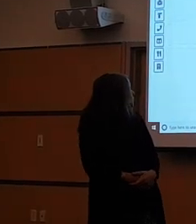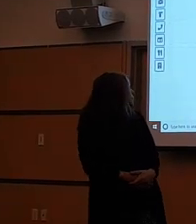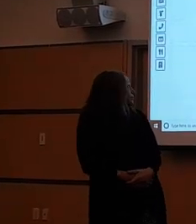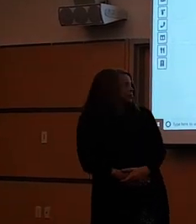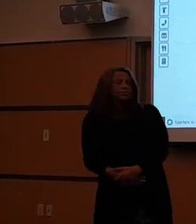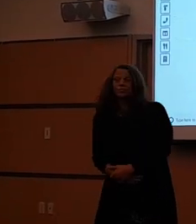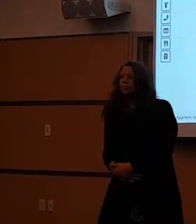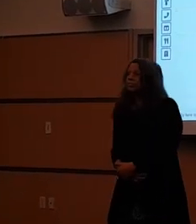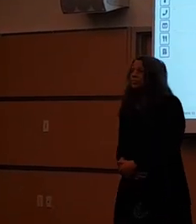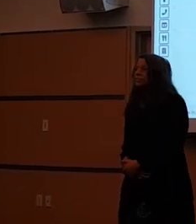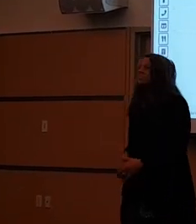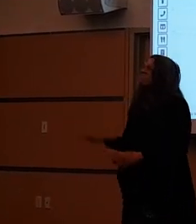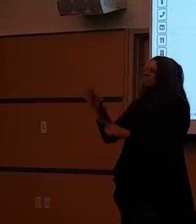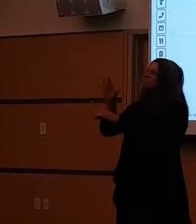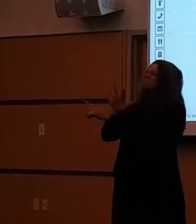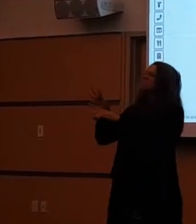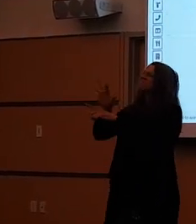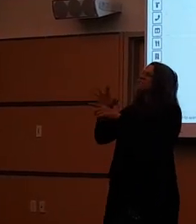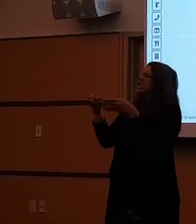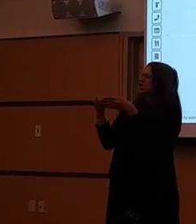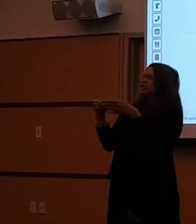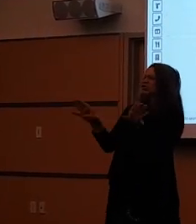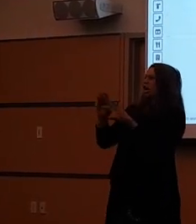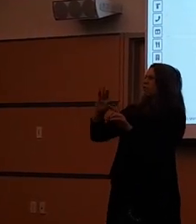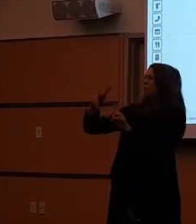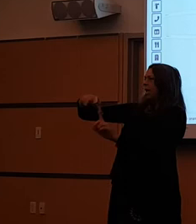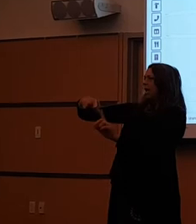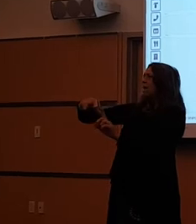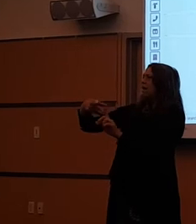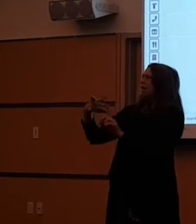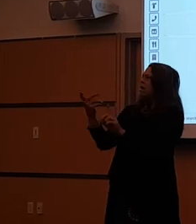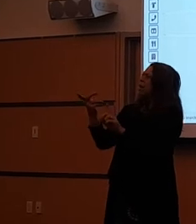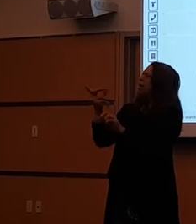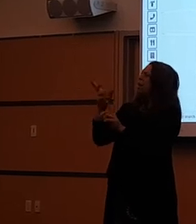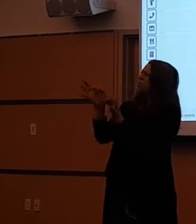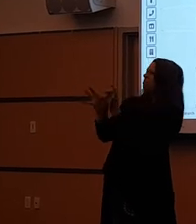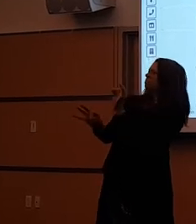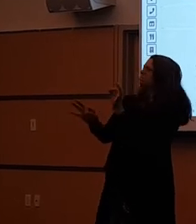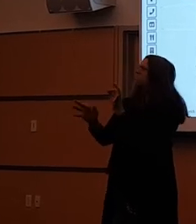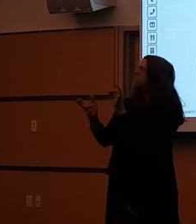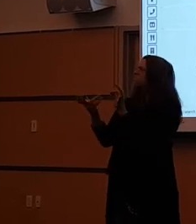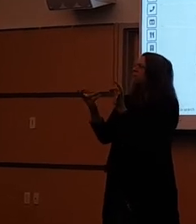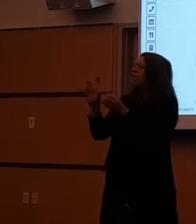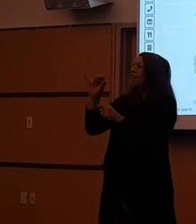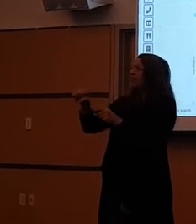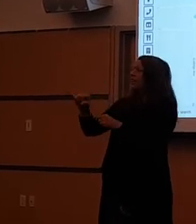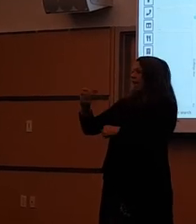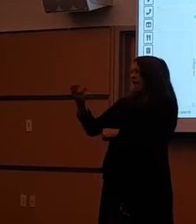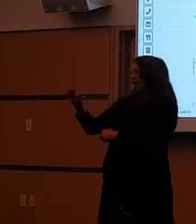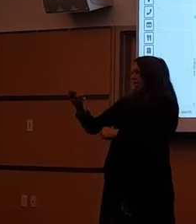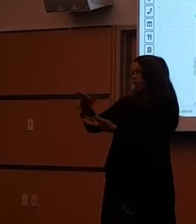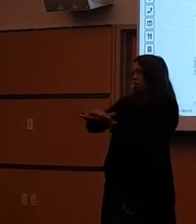This is a prototype, and it's a beta version right now. So this is the campus in Hebron.